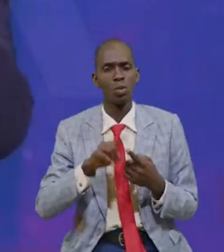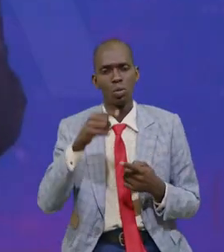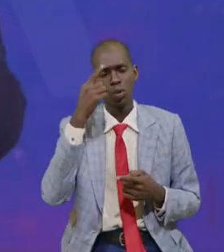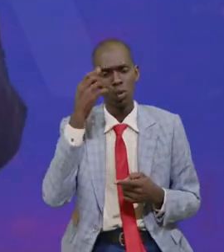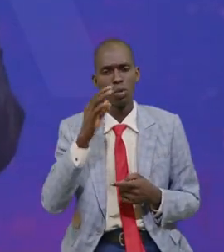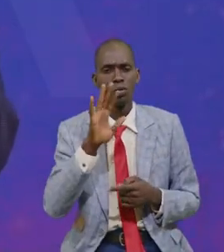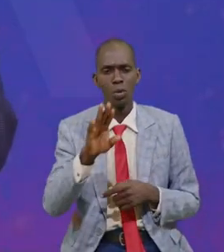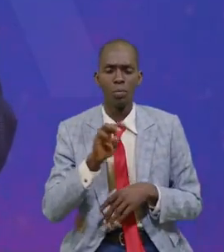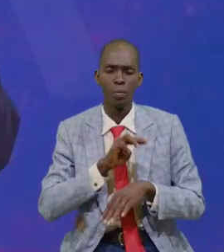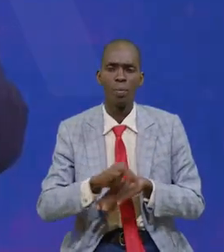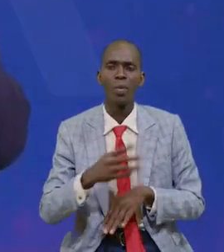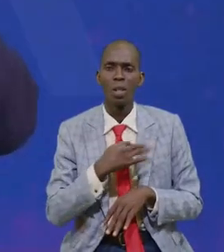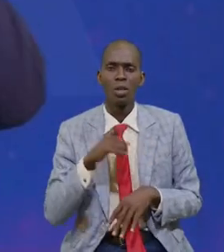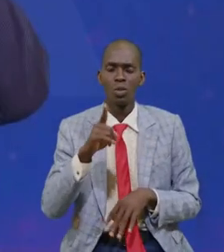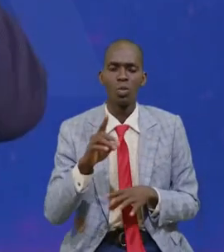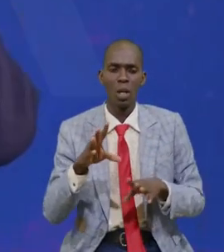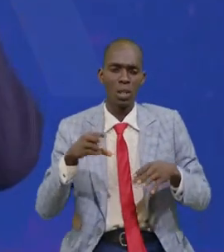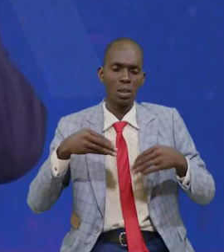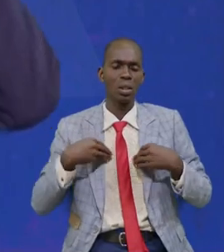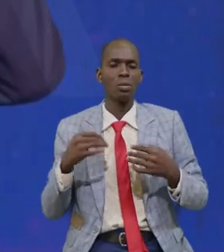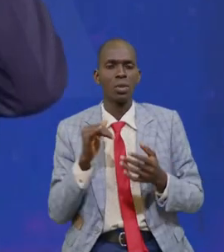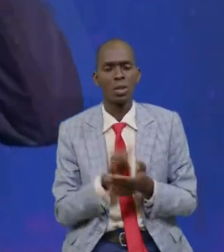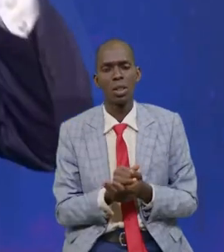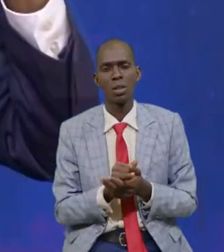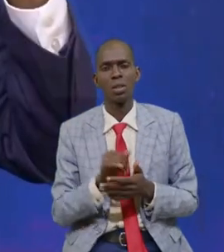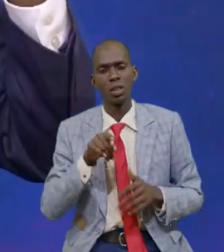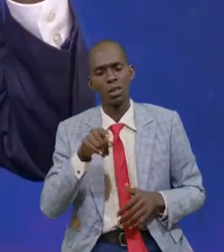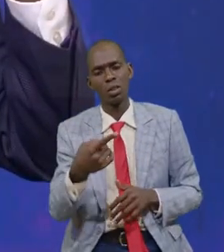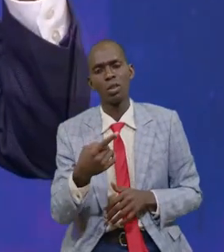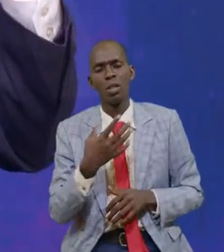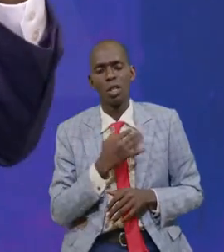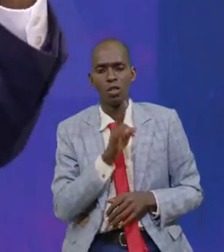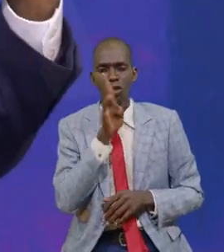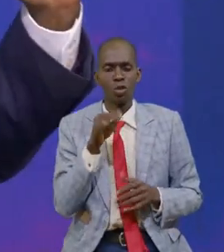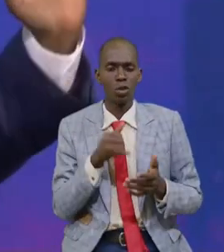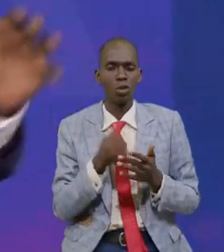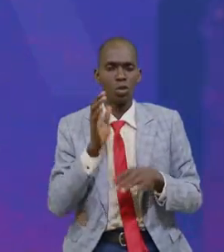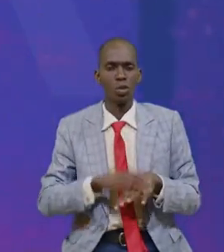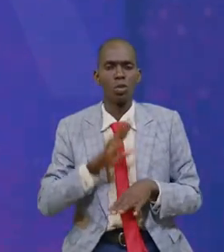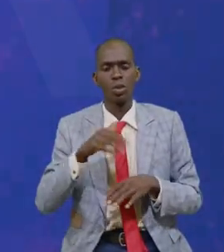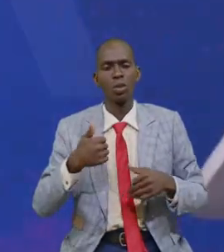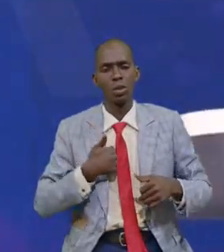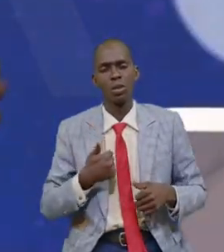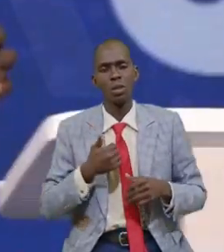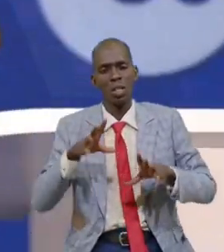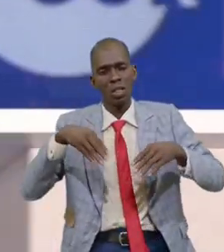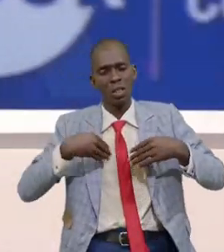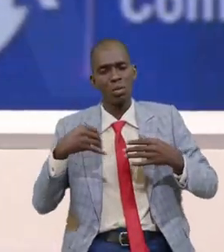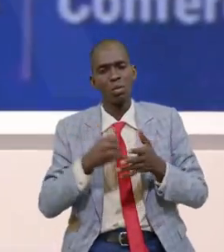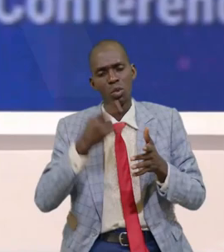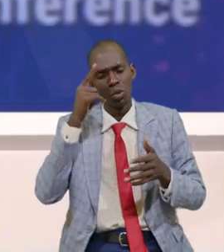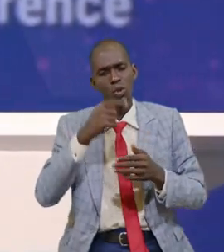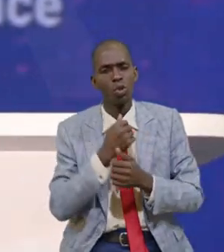take that insult and you rub it on yourself because you enjoy it.